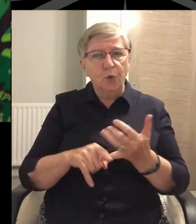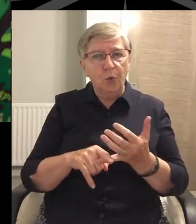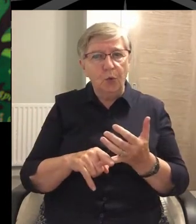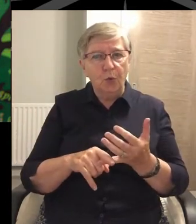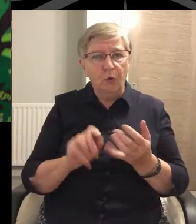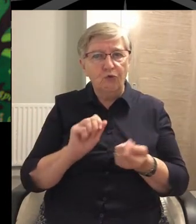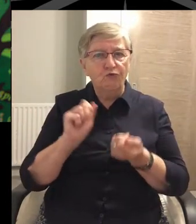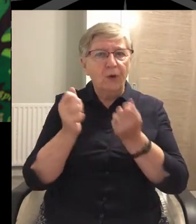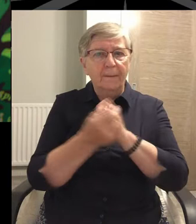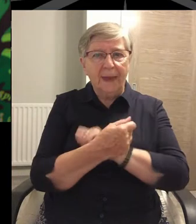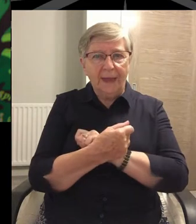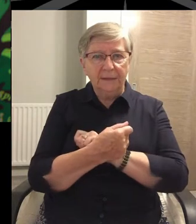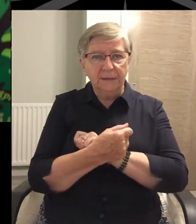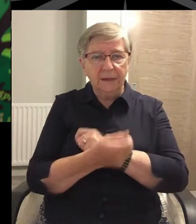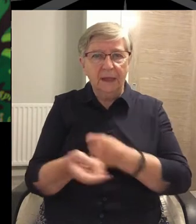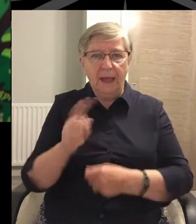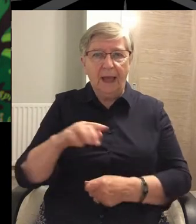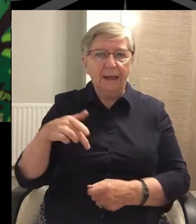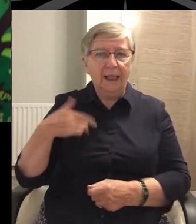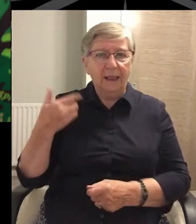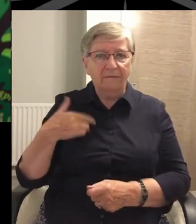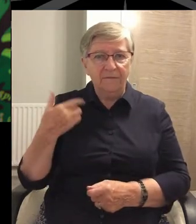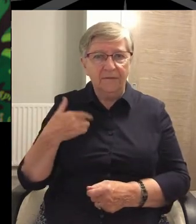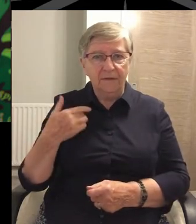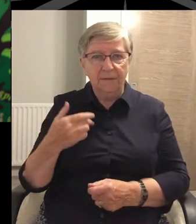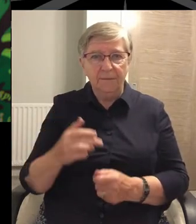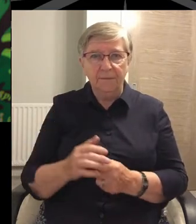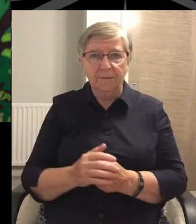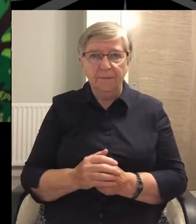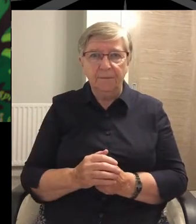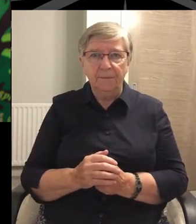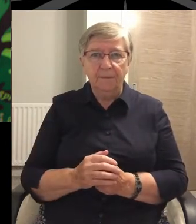Therefore repent and live.